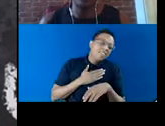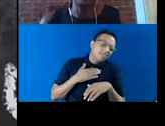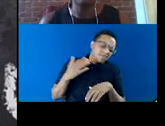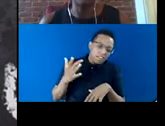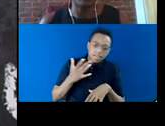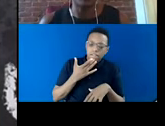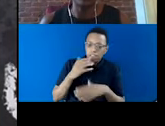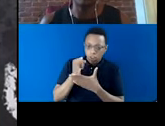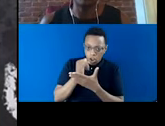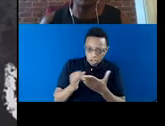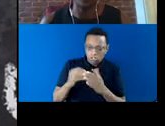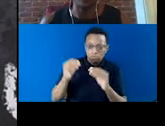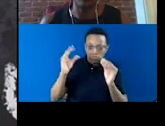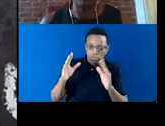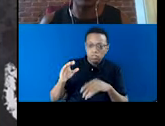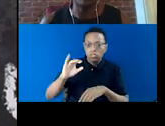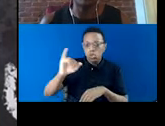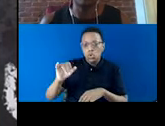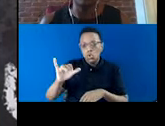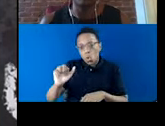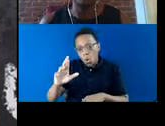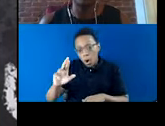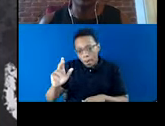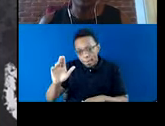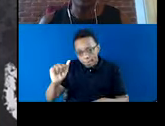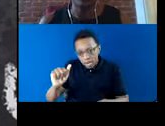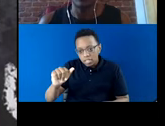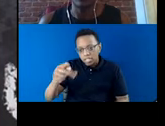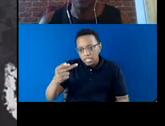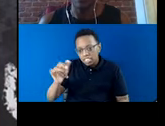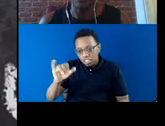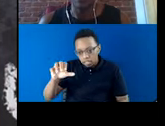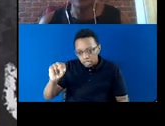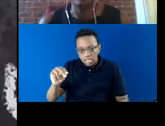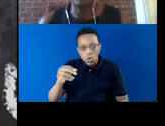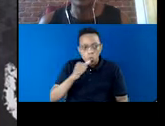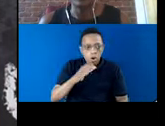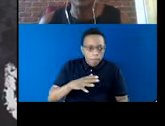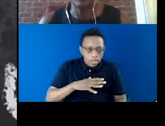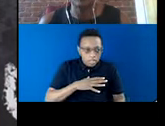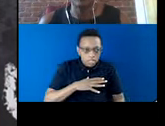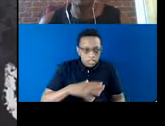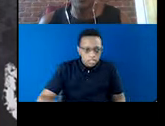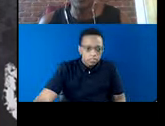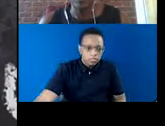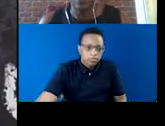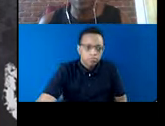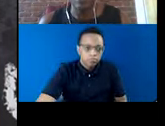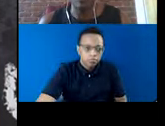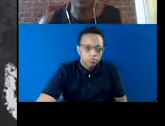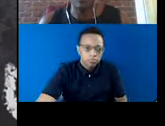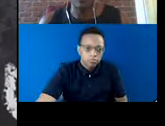this Yoruba Nigerian woman, Oyoronke Oyewumi. And so I got the opportunity to hear her speak.